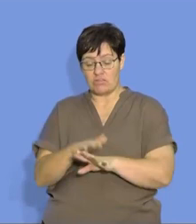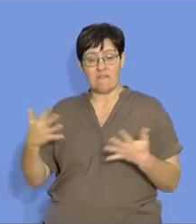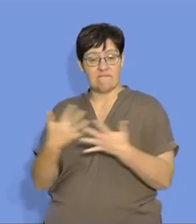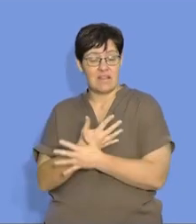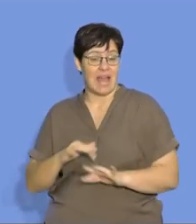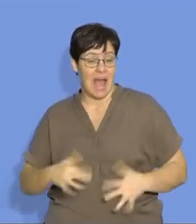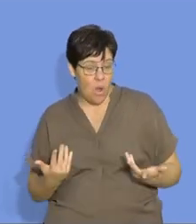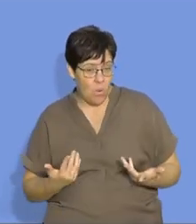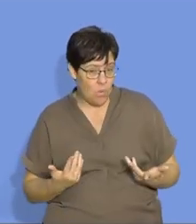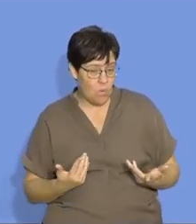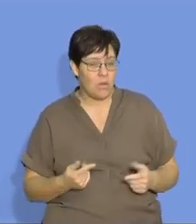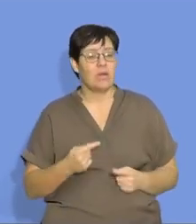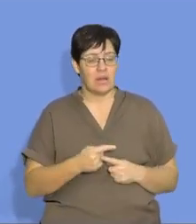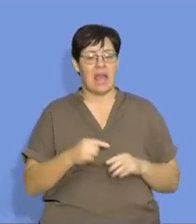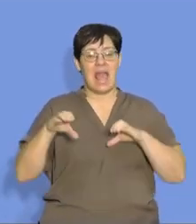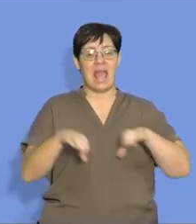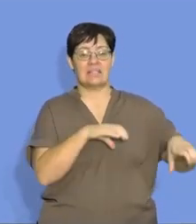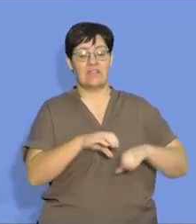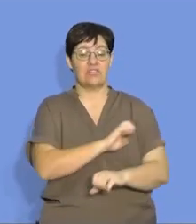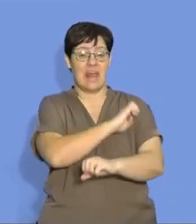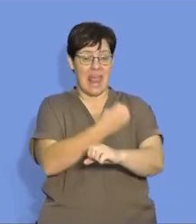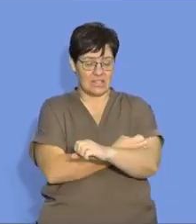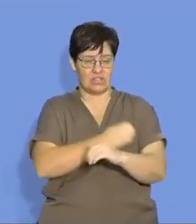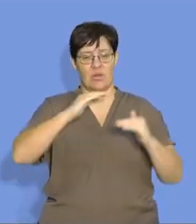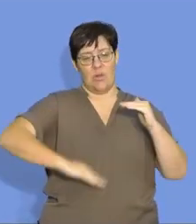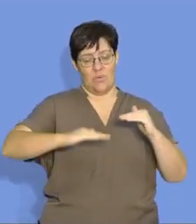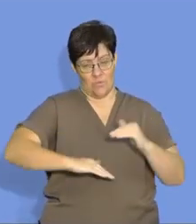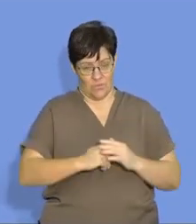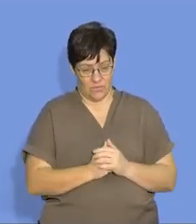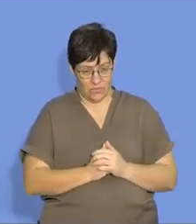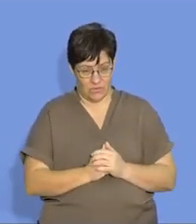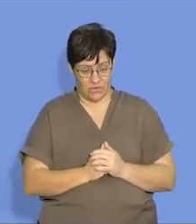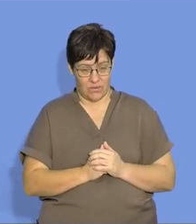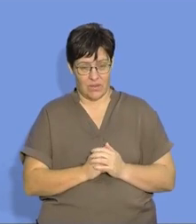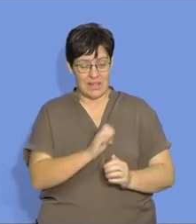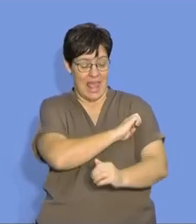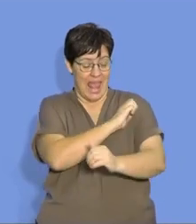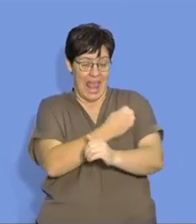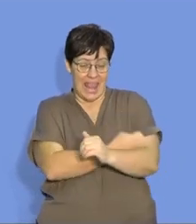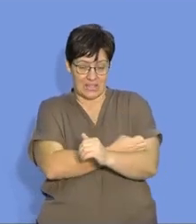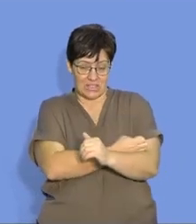reaction faster by lowering the activation energy. So it makes the